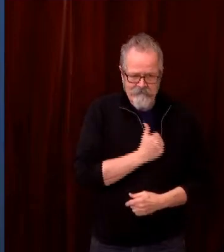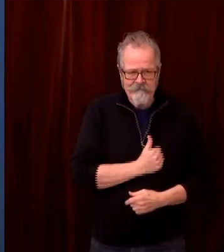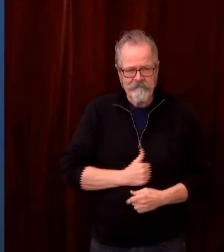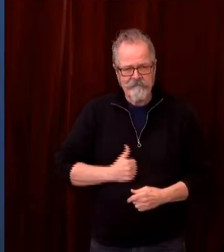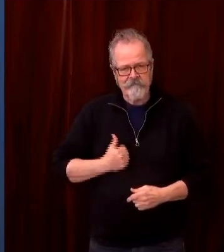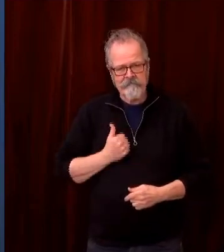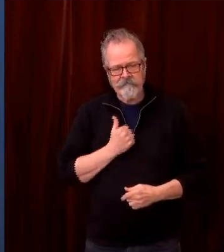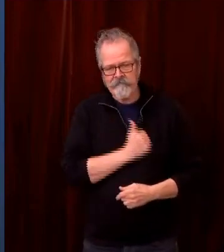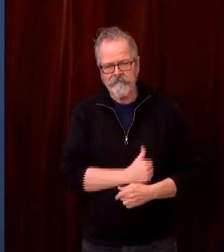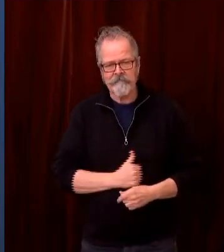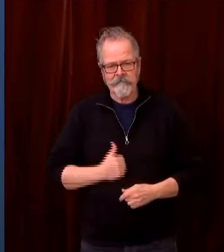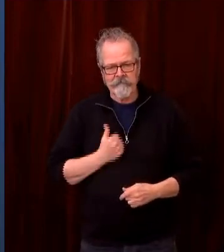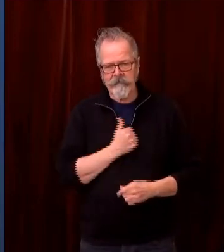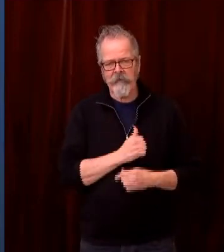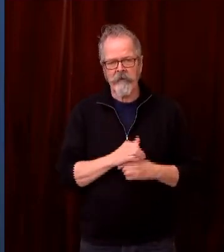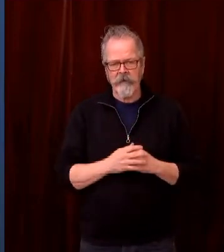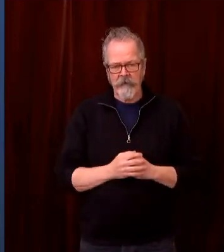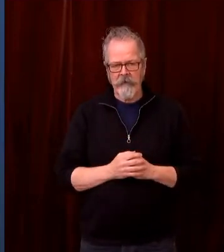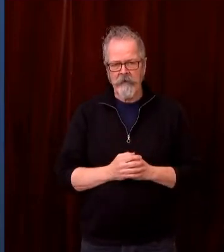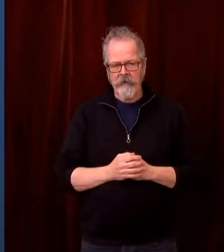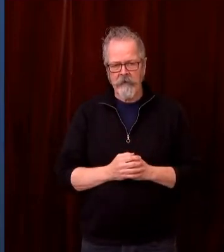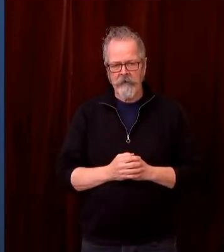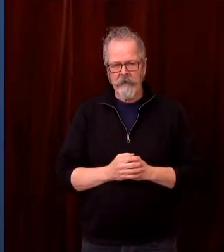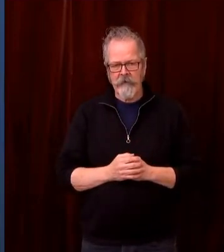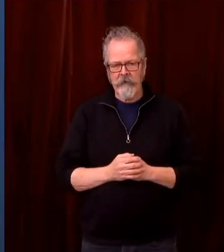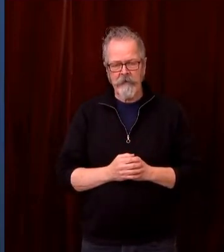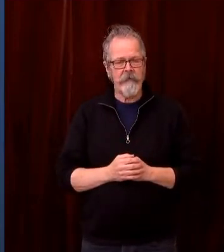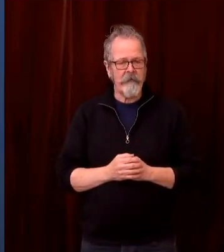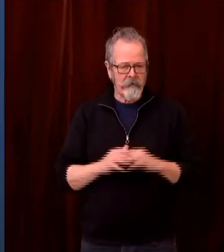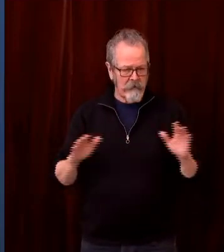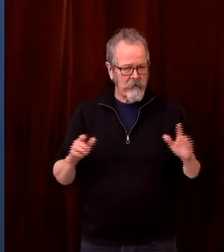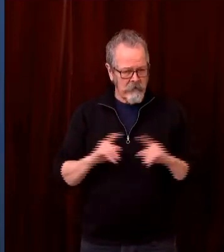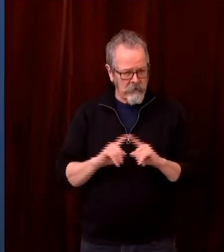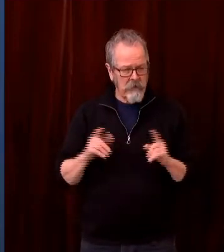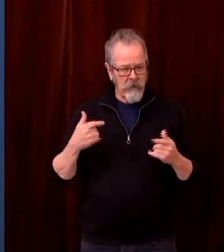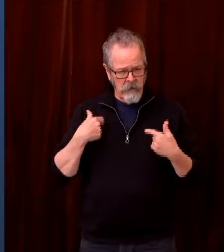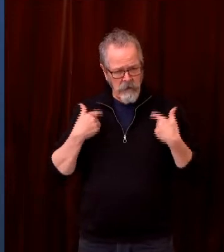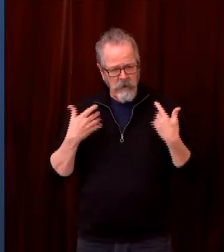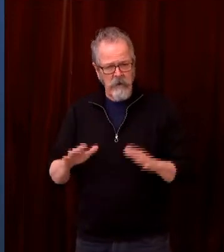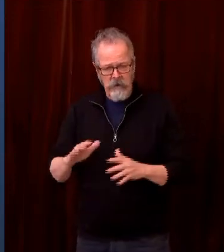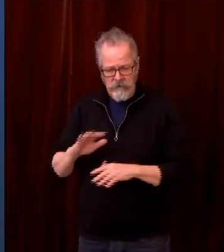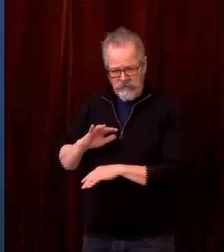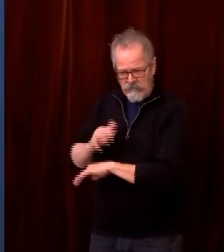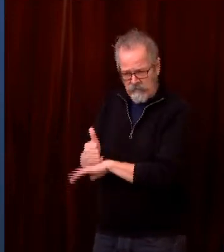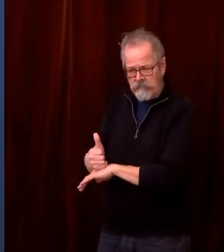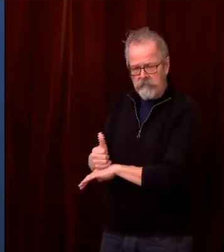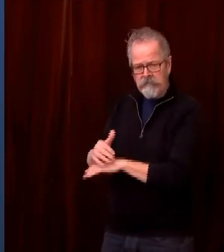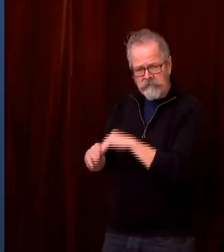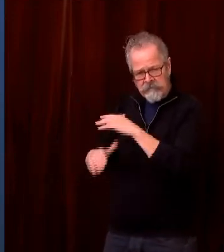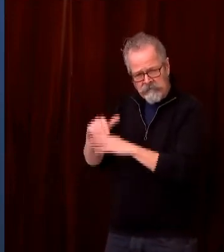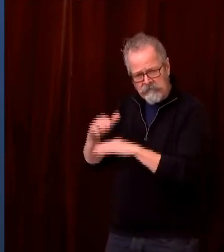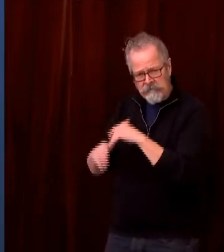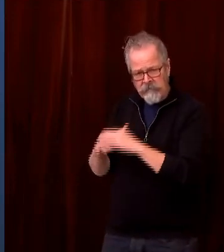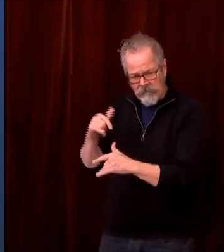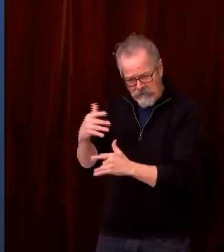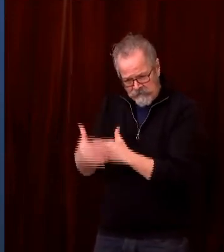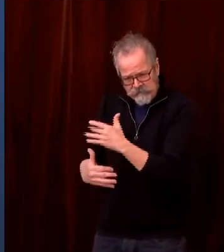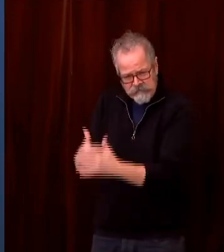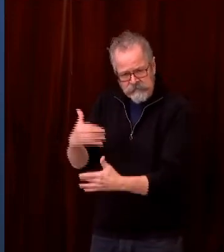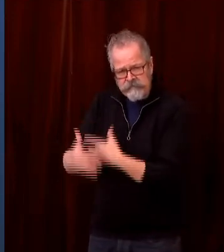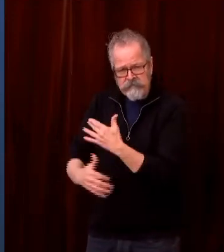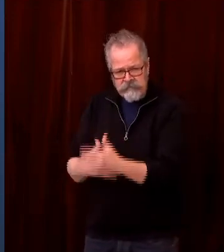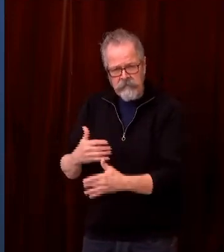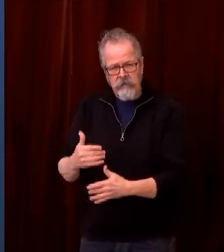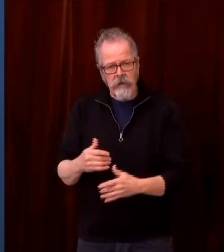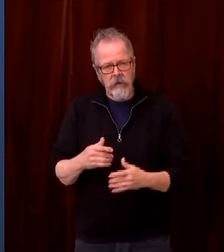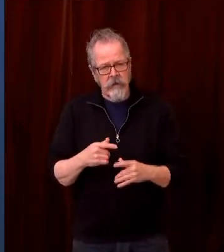eyes. And I'm just glad we got Jim Mattis vaccinated. And I want to thank the National Guard for their assistance in getting these sites